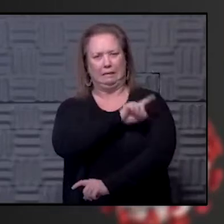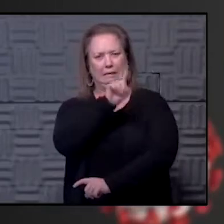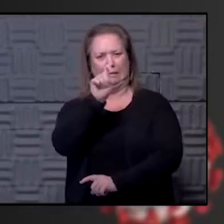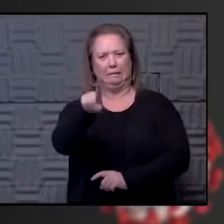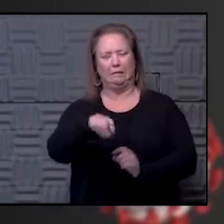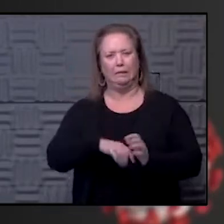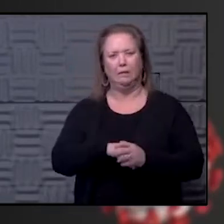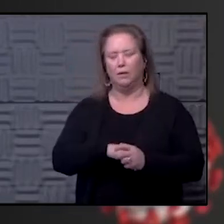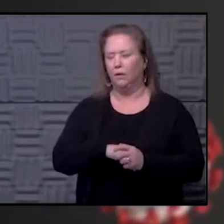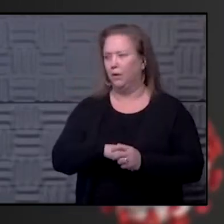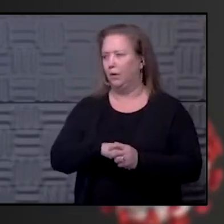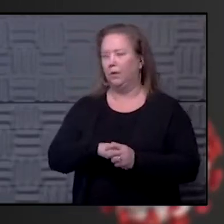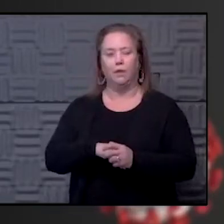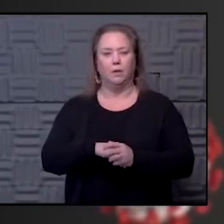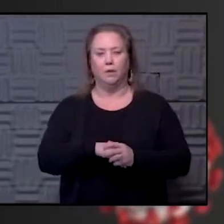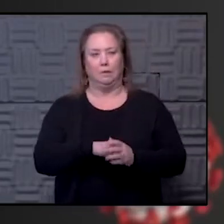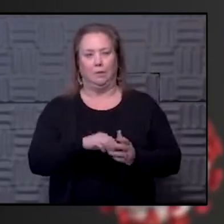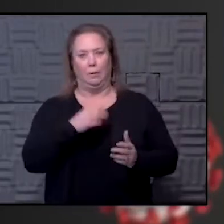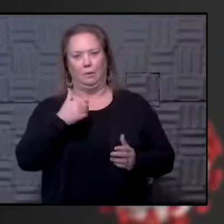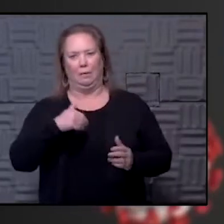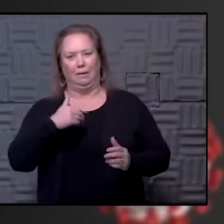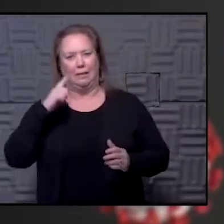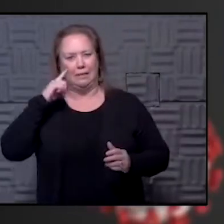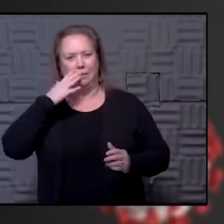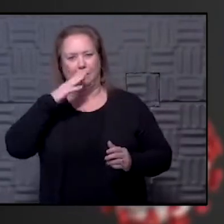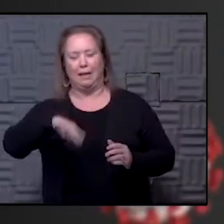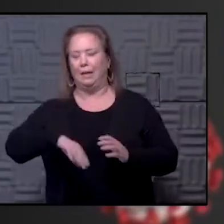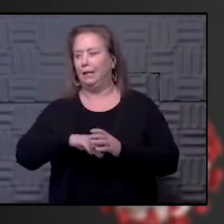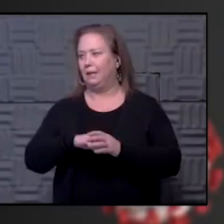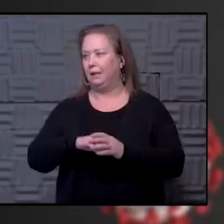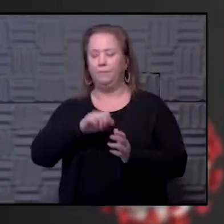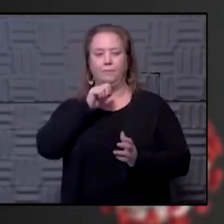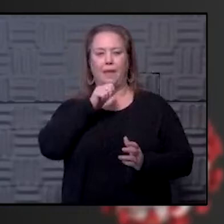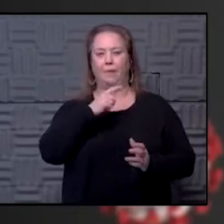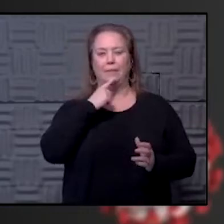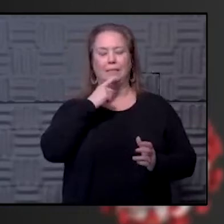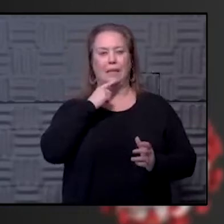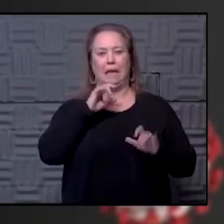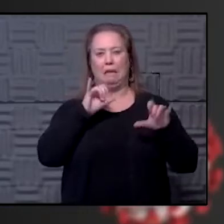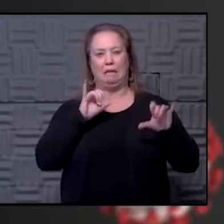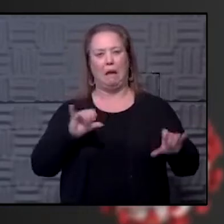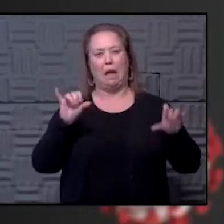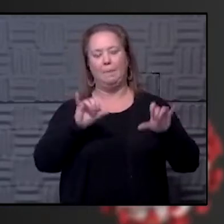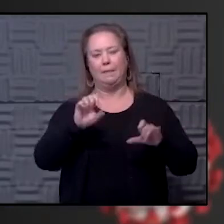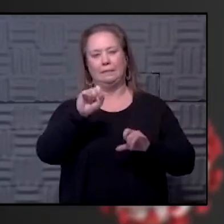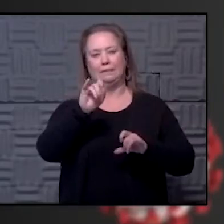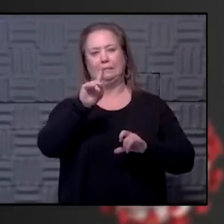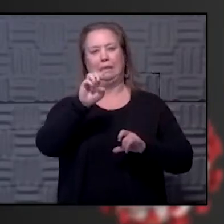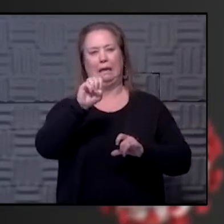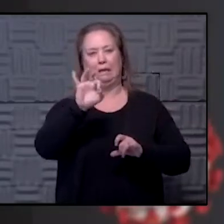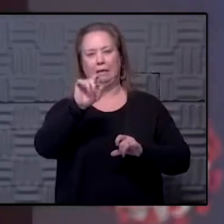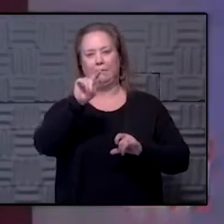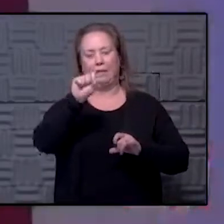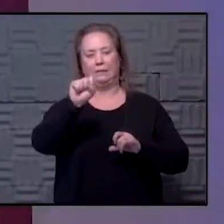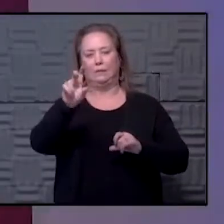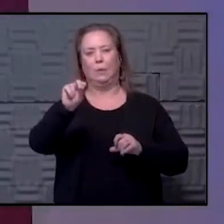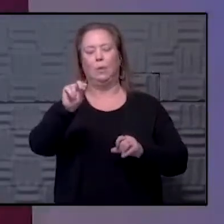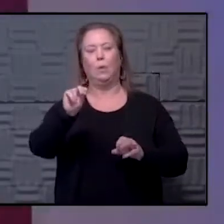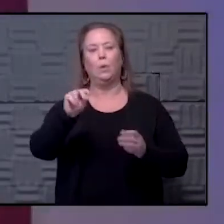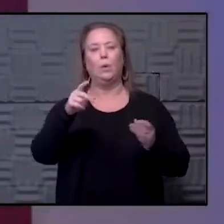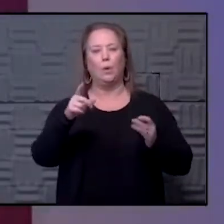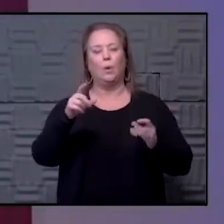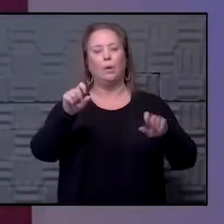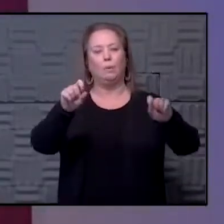think? Ooh, They're not sounds bad. I wouldn't say that they're common side effects, and I think, again, Yeah. these are things that